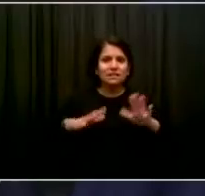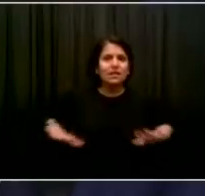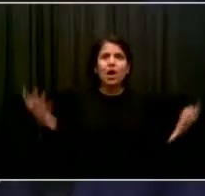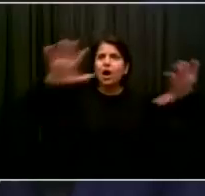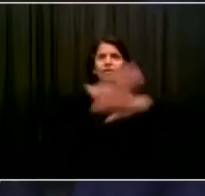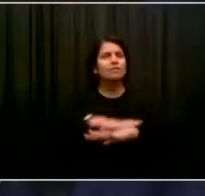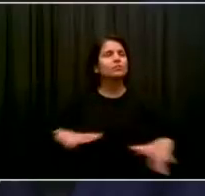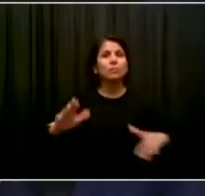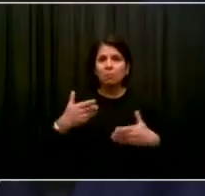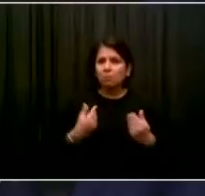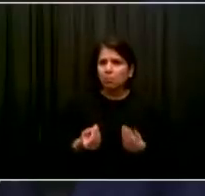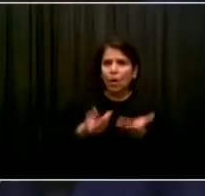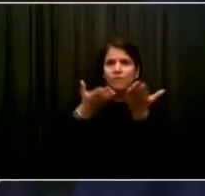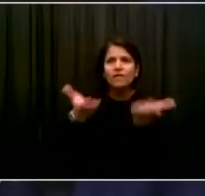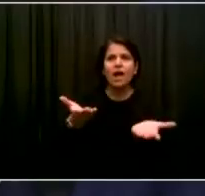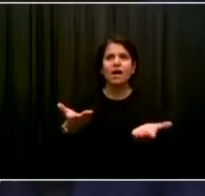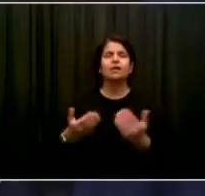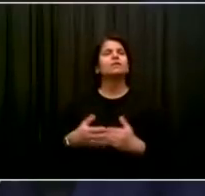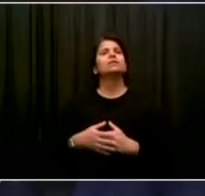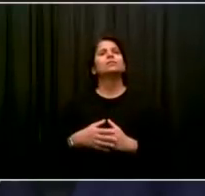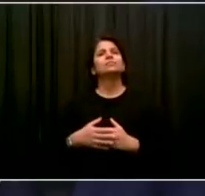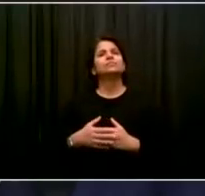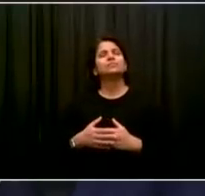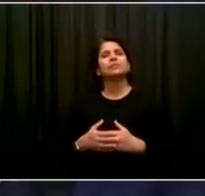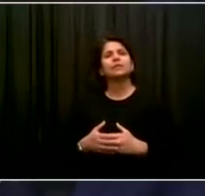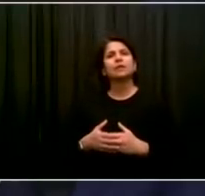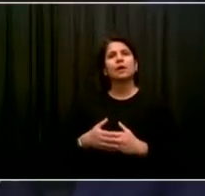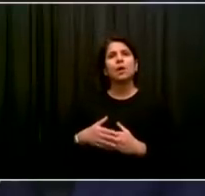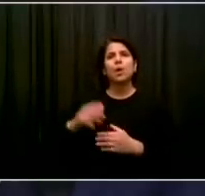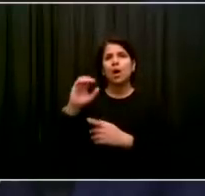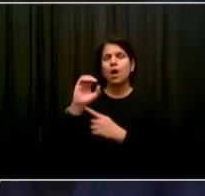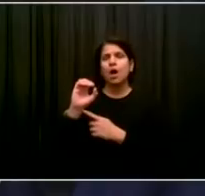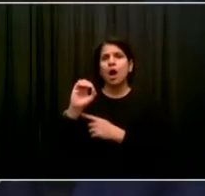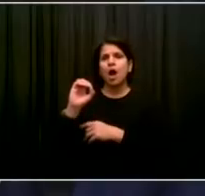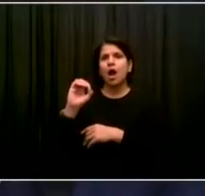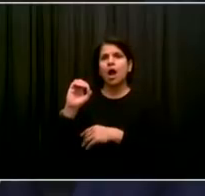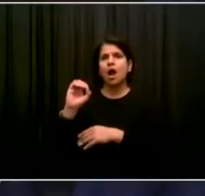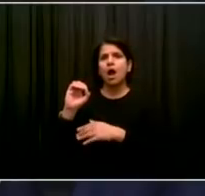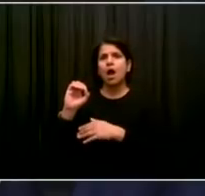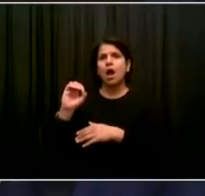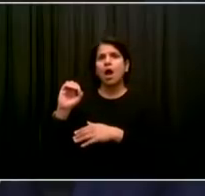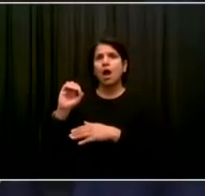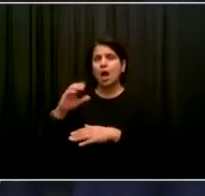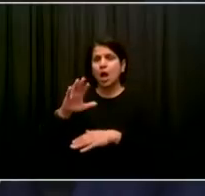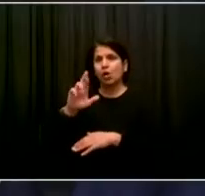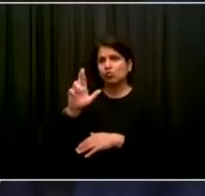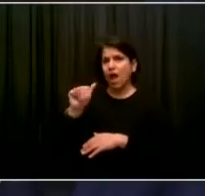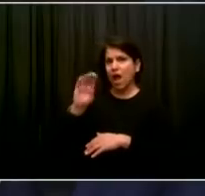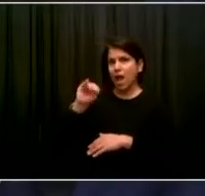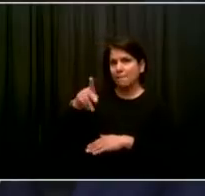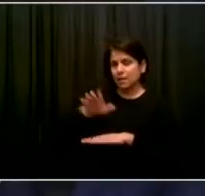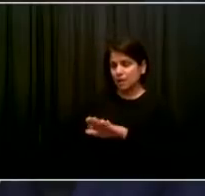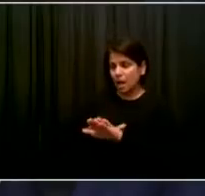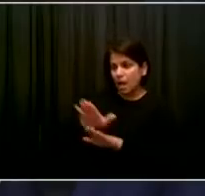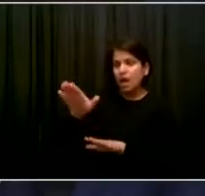as an on-ramp, if you will, some additional students who would have an opportunity to do this